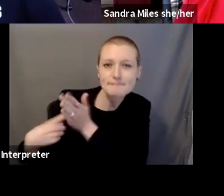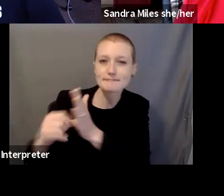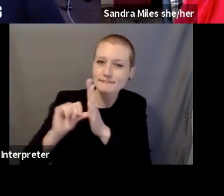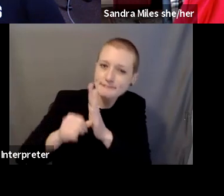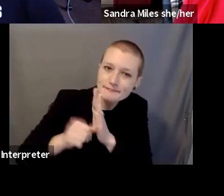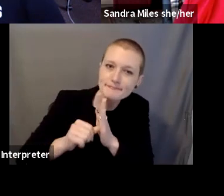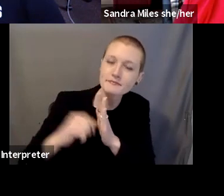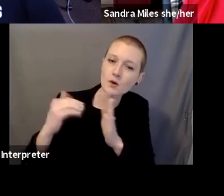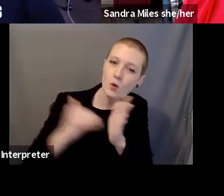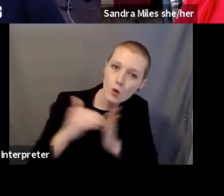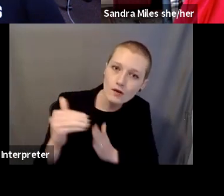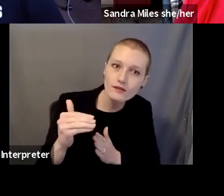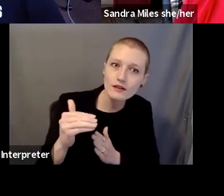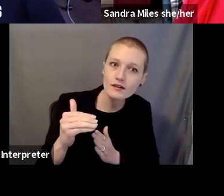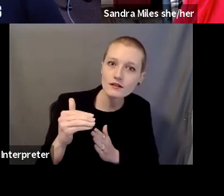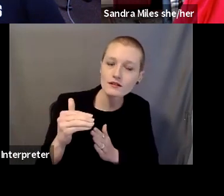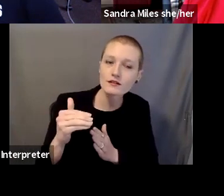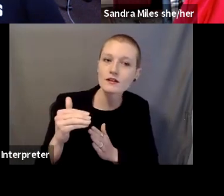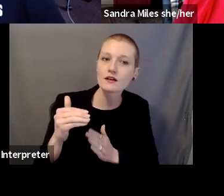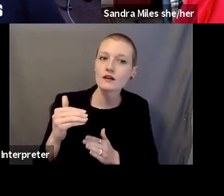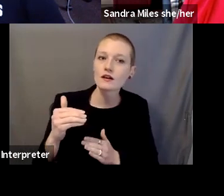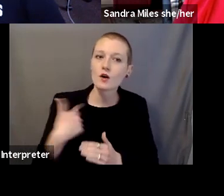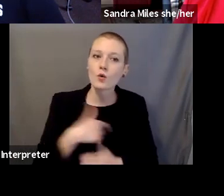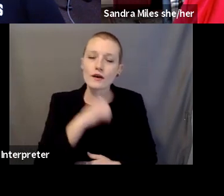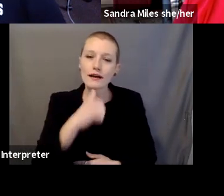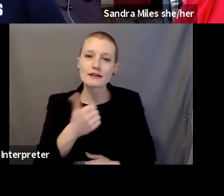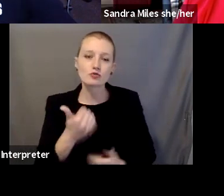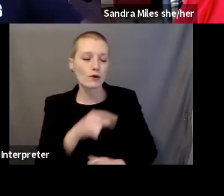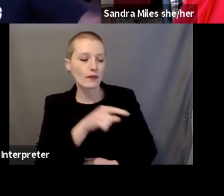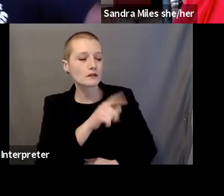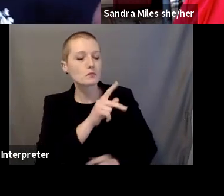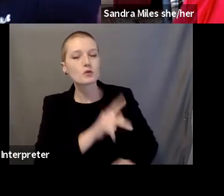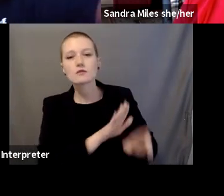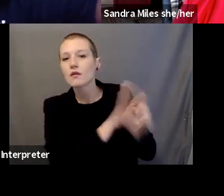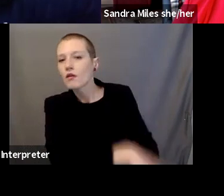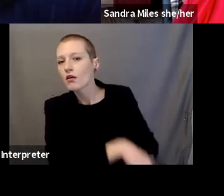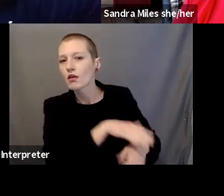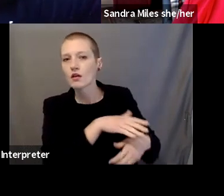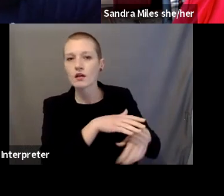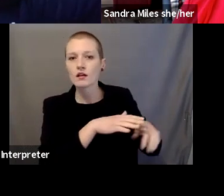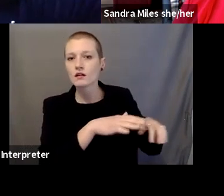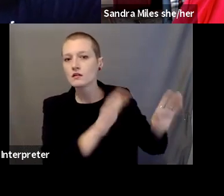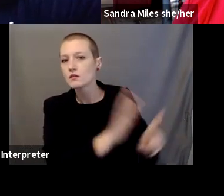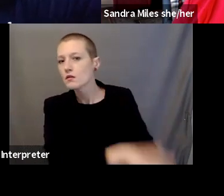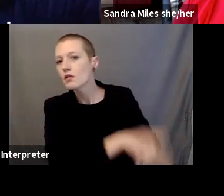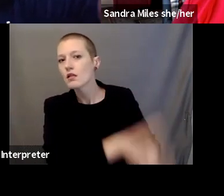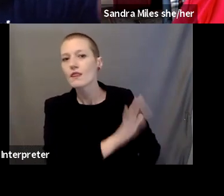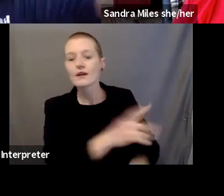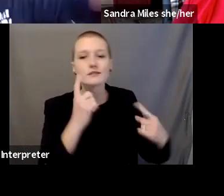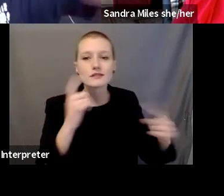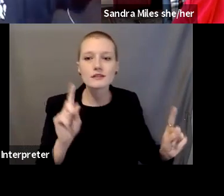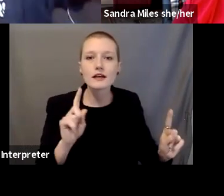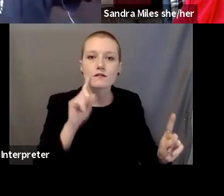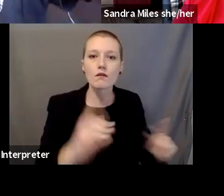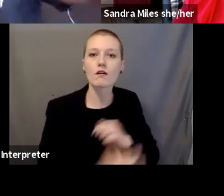we don't believe in blowing out somebody's light in order to try and make somebody else shine brighter. We think, let's shine the light on great accomplishments, and everybody should be